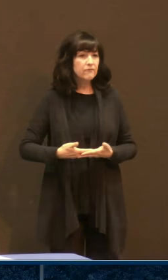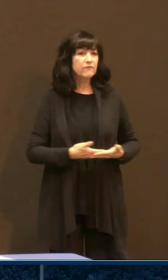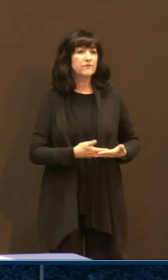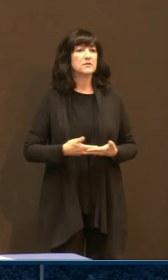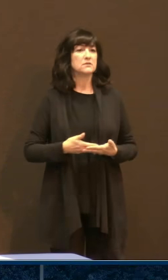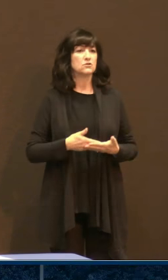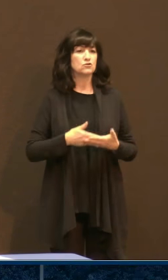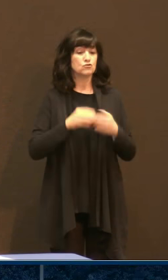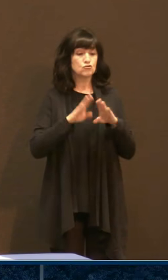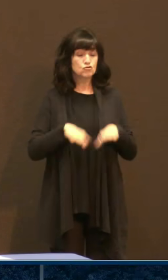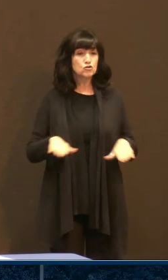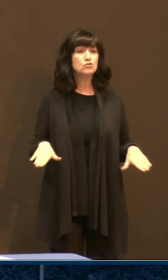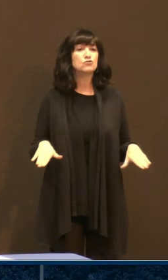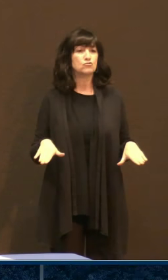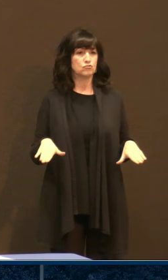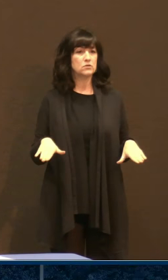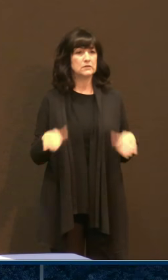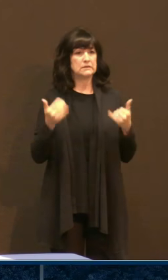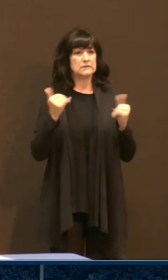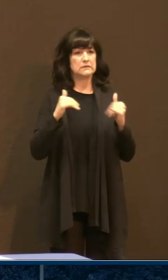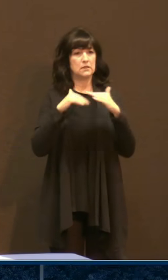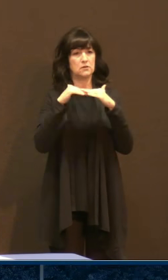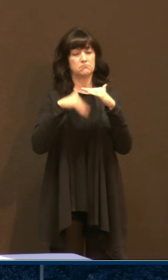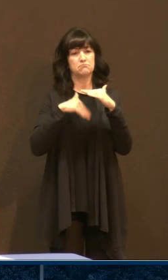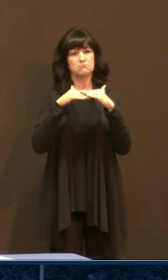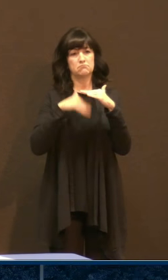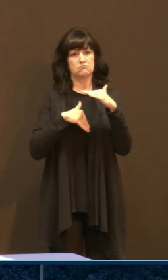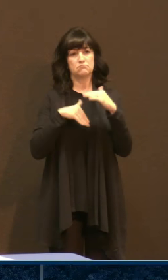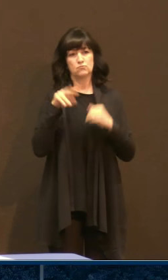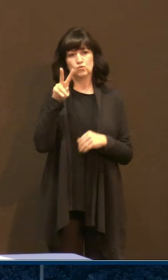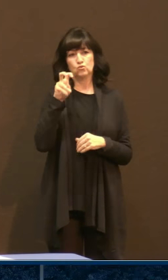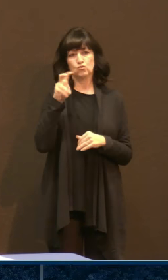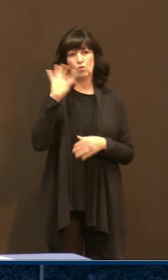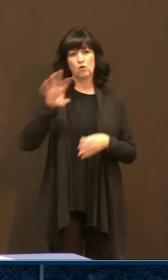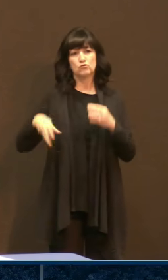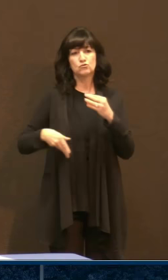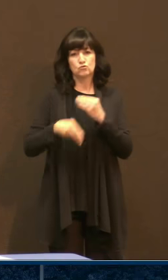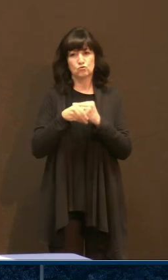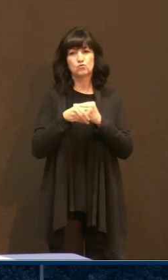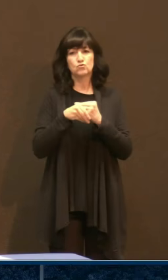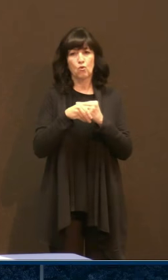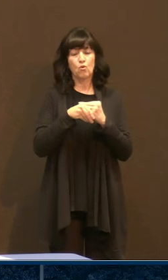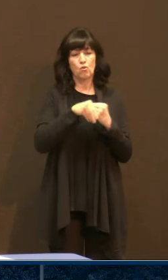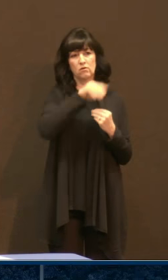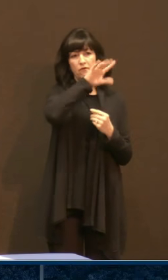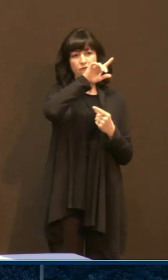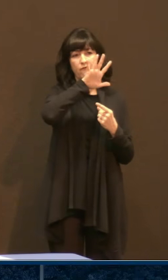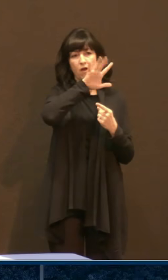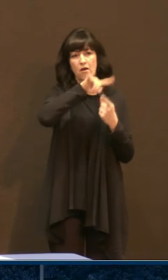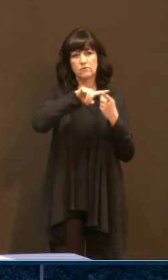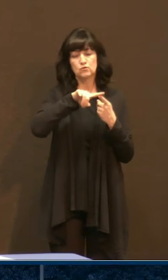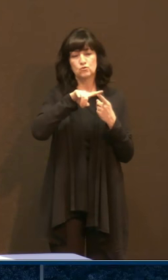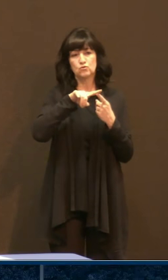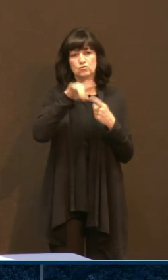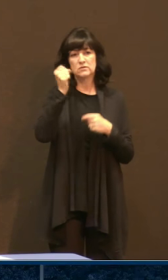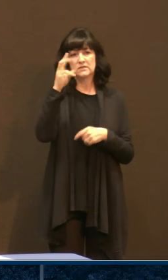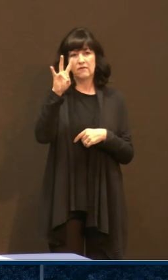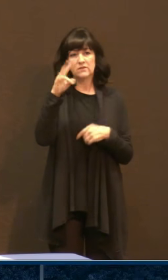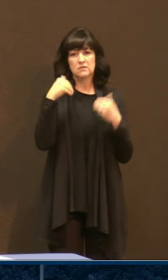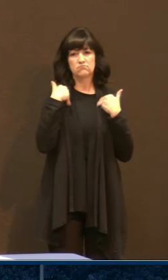there, still under 200 total with those first two categories. And of course, the most